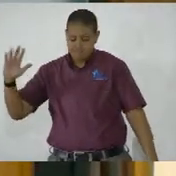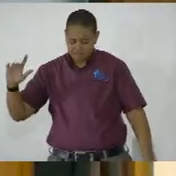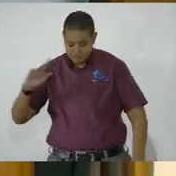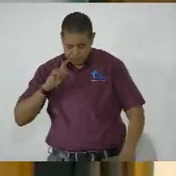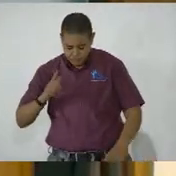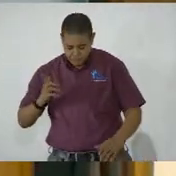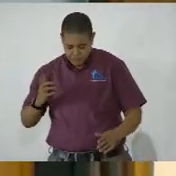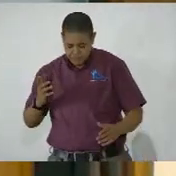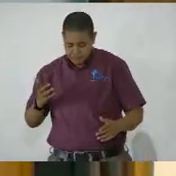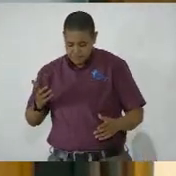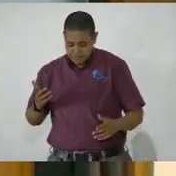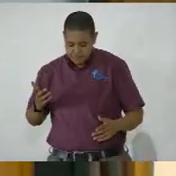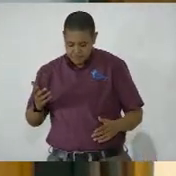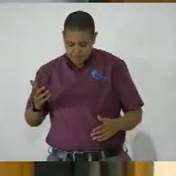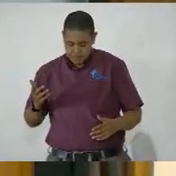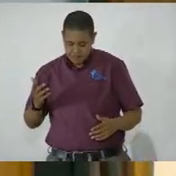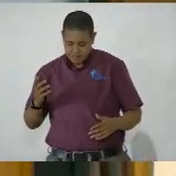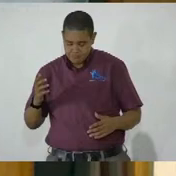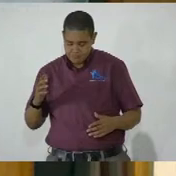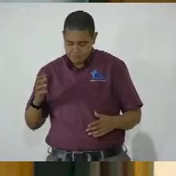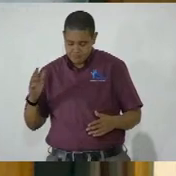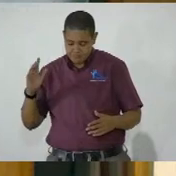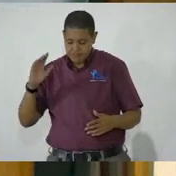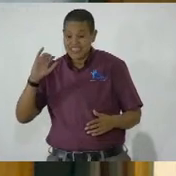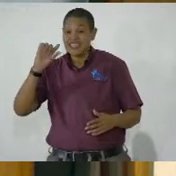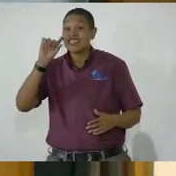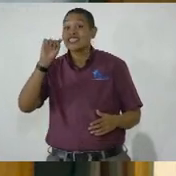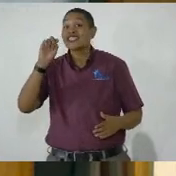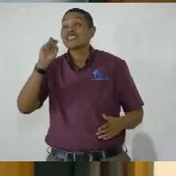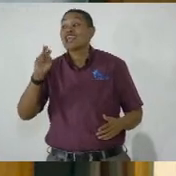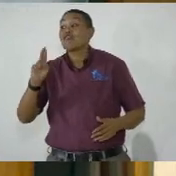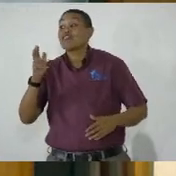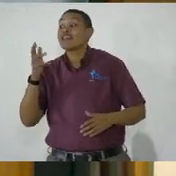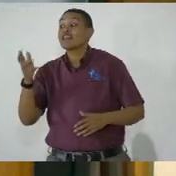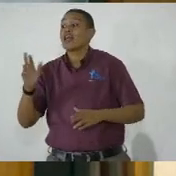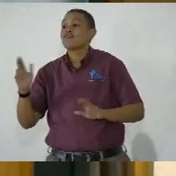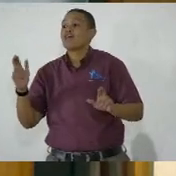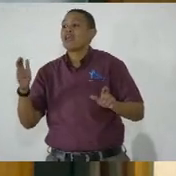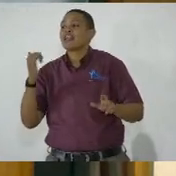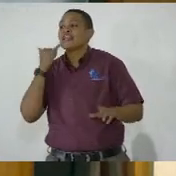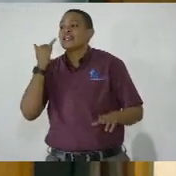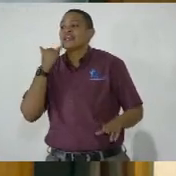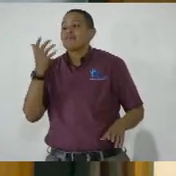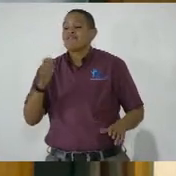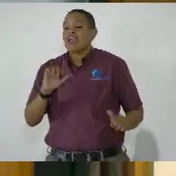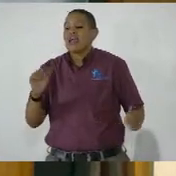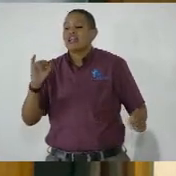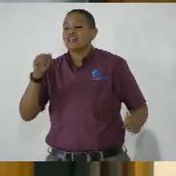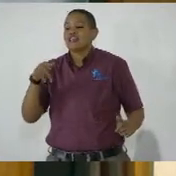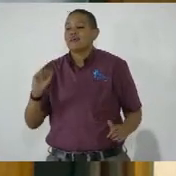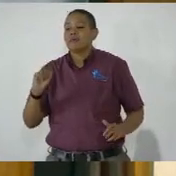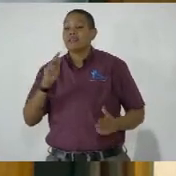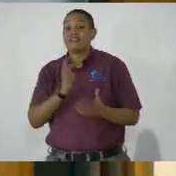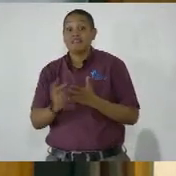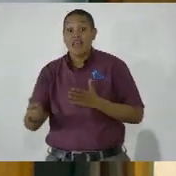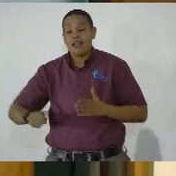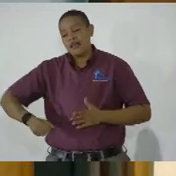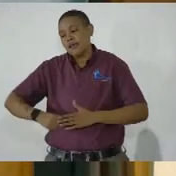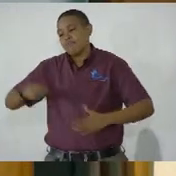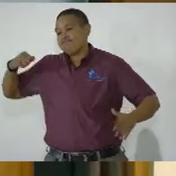backup generator in case anything, the GPS should